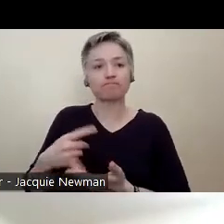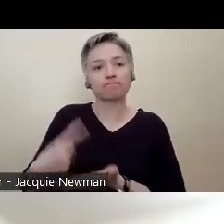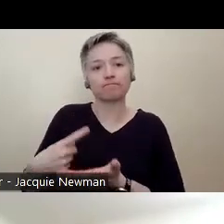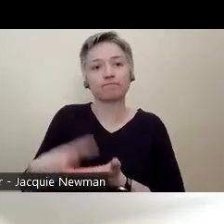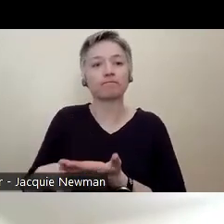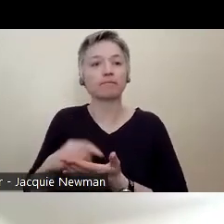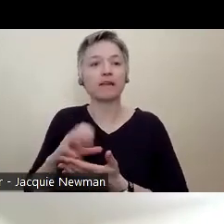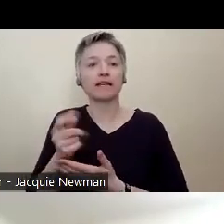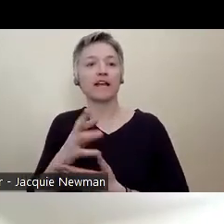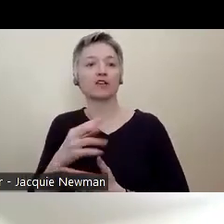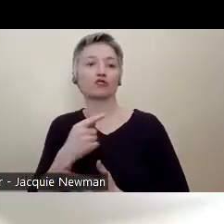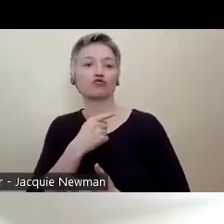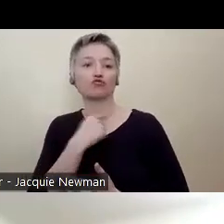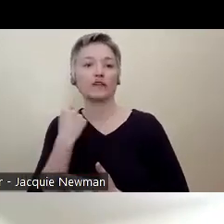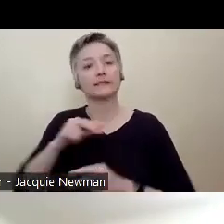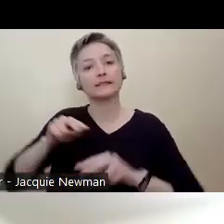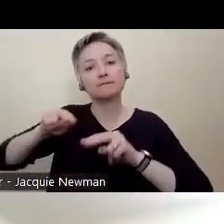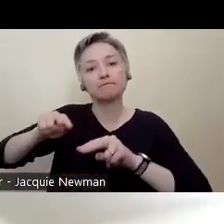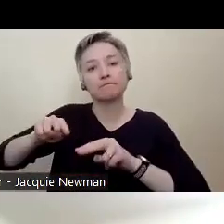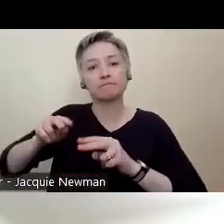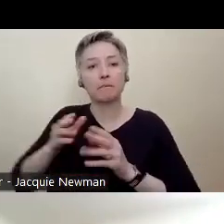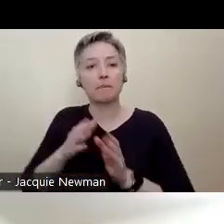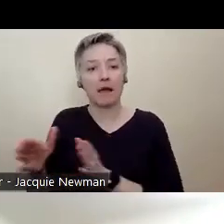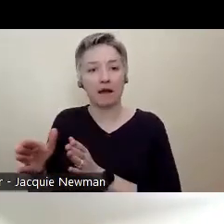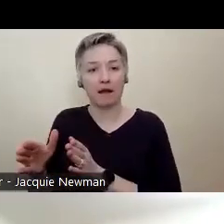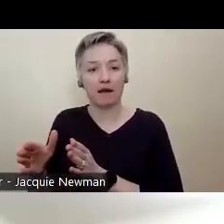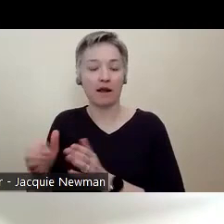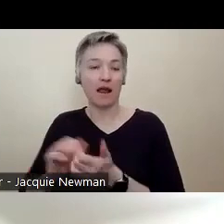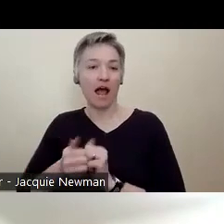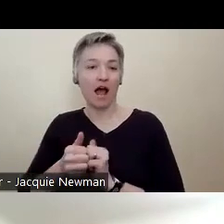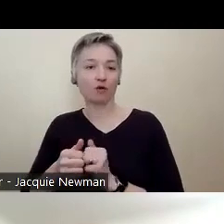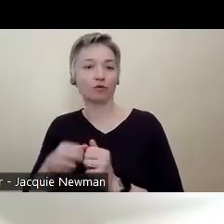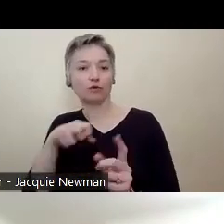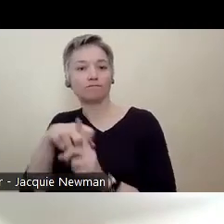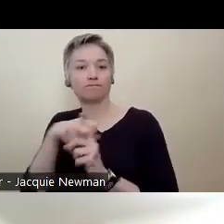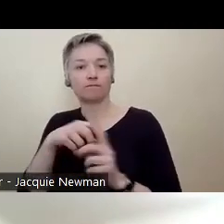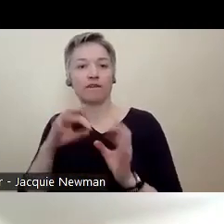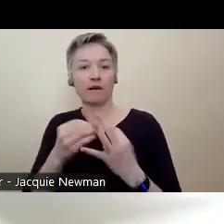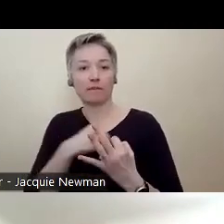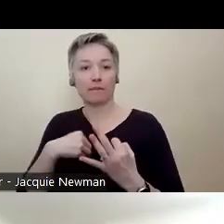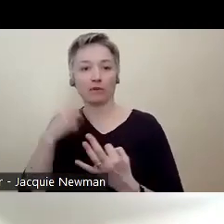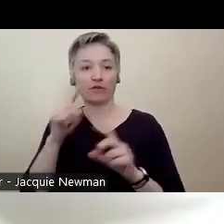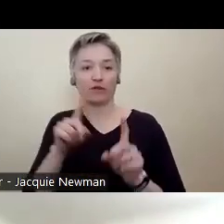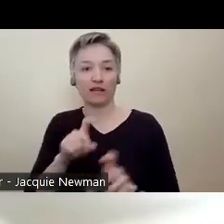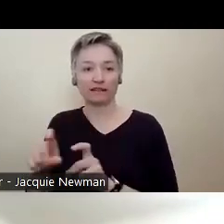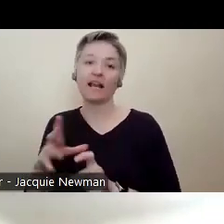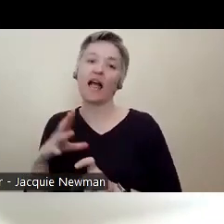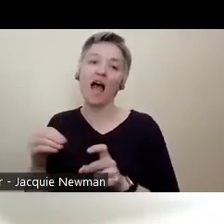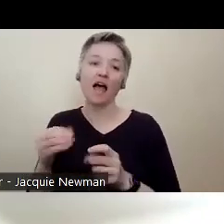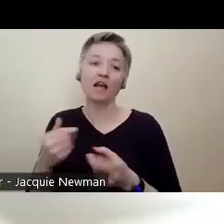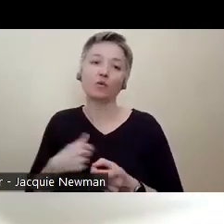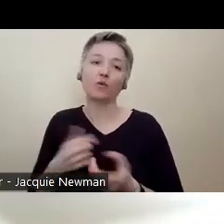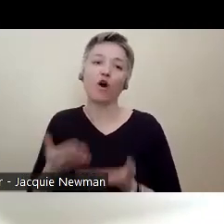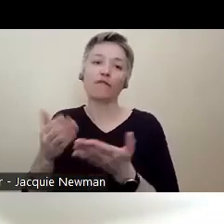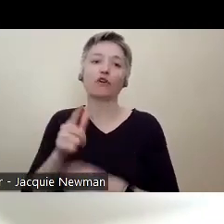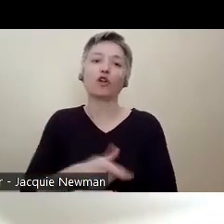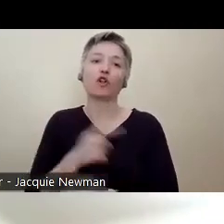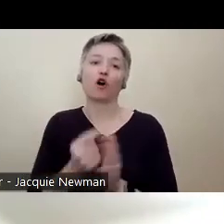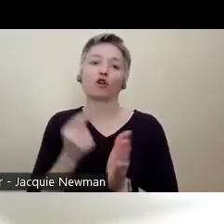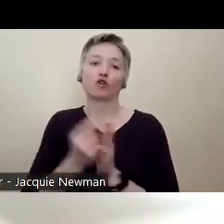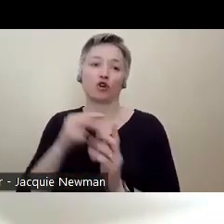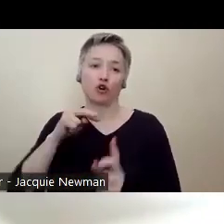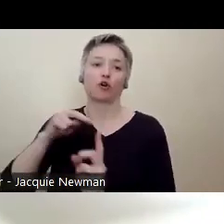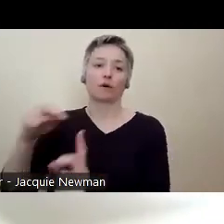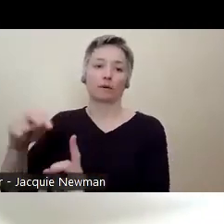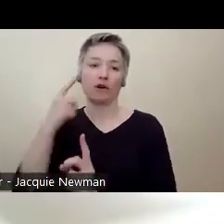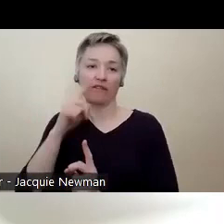plan, talk about how to get family tested. And typically we offer longitudinal surveillance to individuals who test positive. So